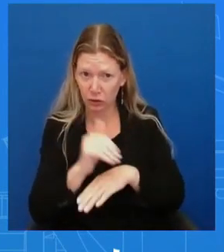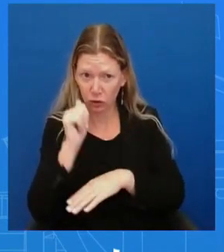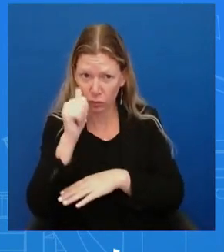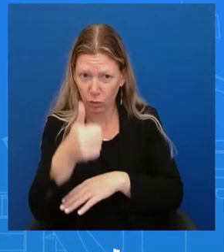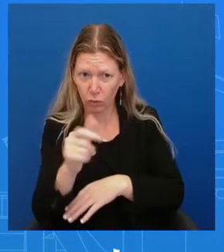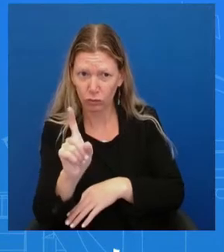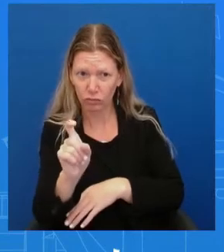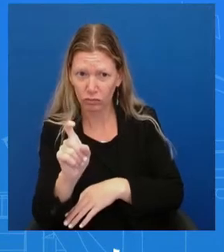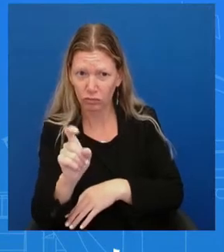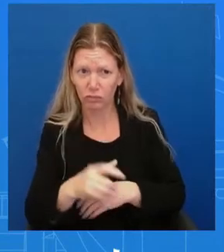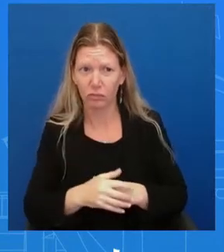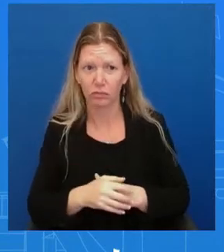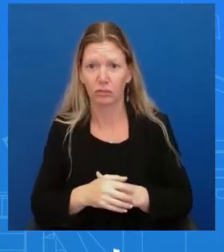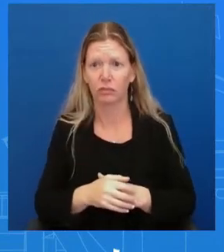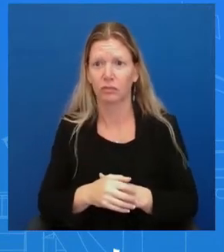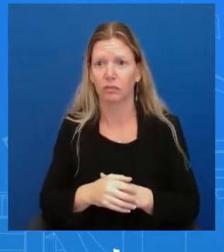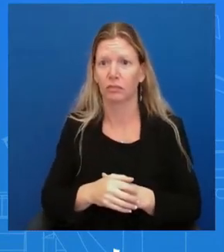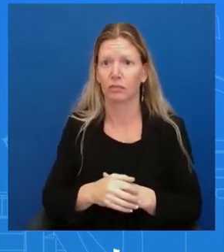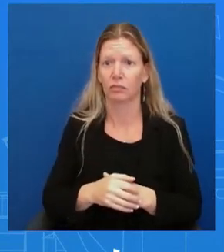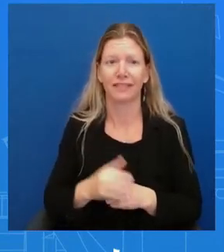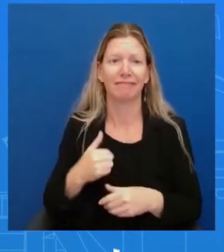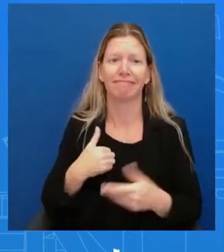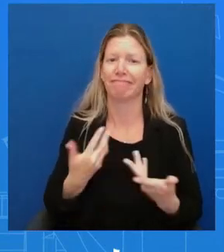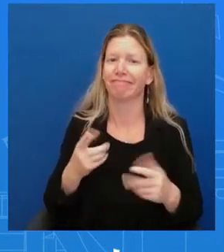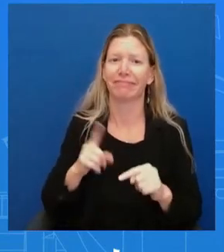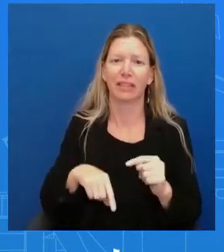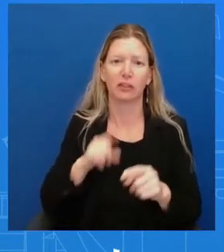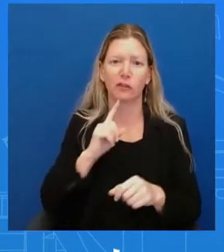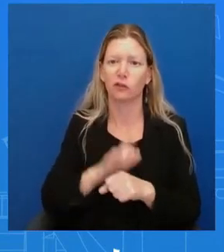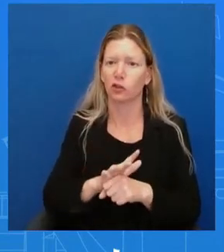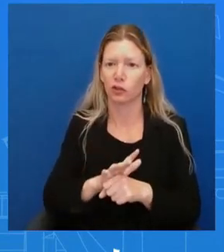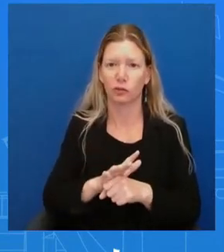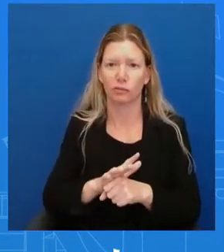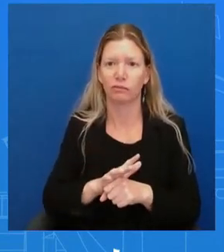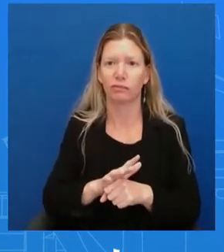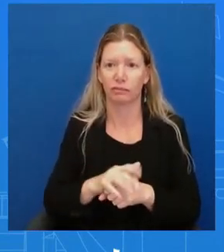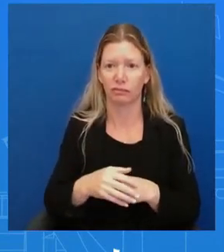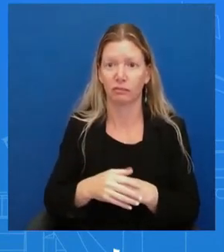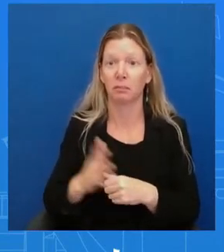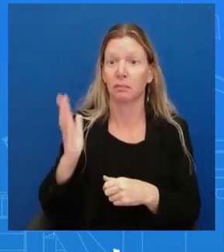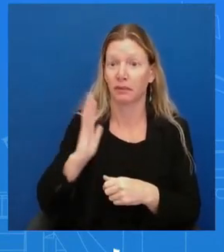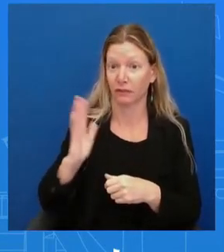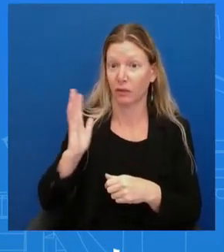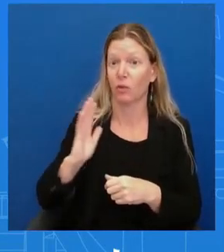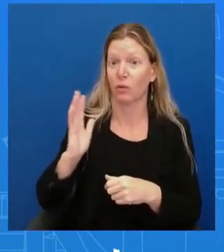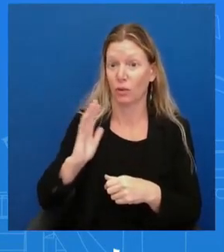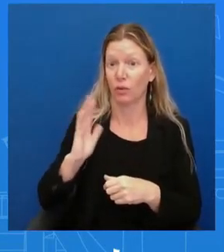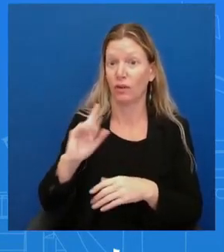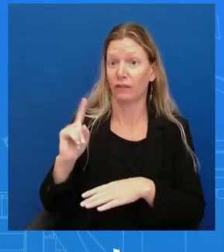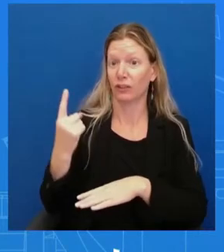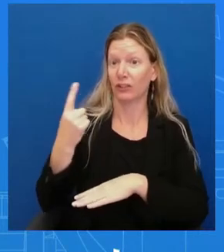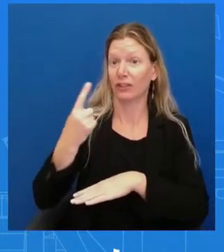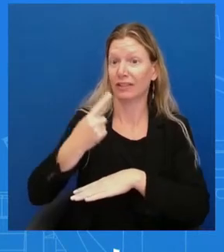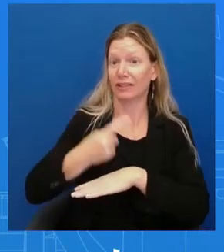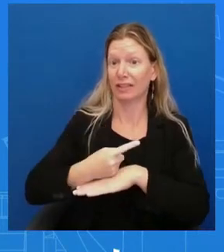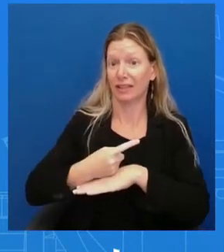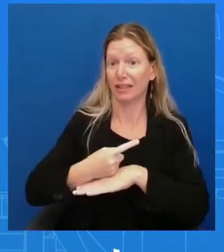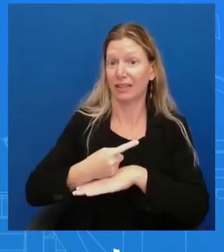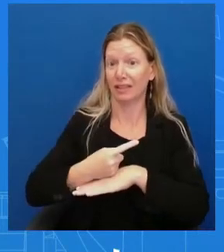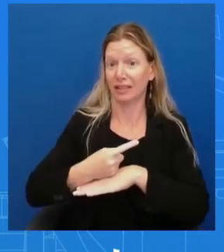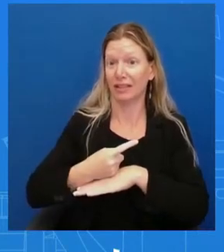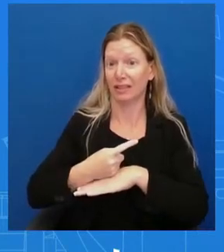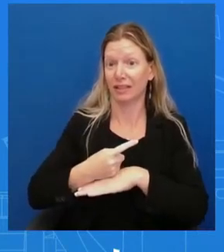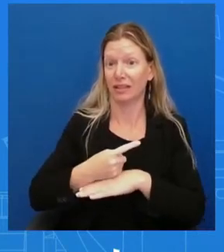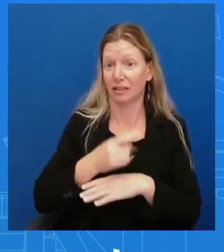very early on this month, we put out a statement marking the first day of Ramadan. This is March. Obviously, we did that. The president wishes all